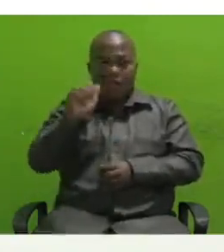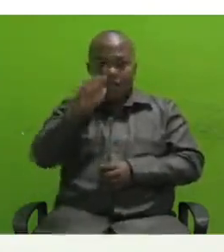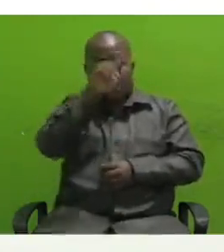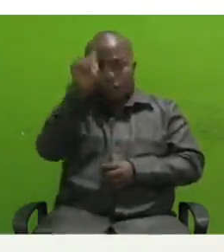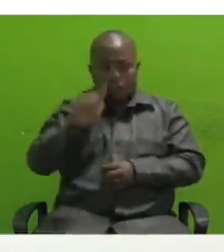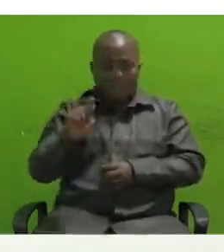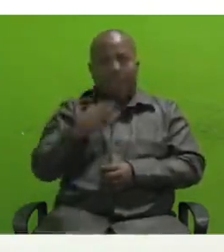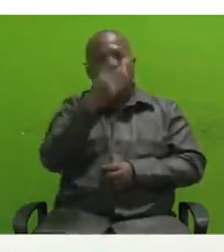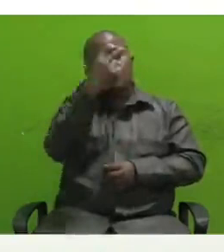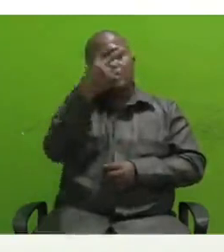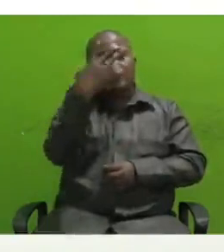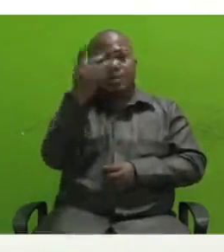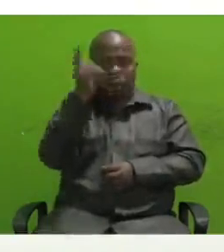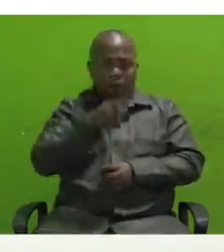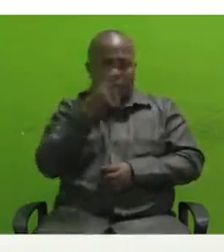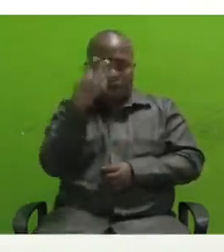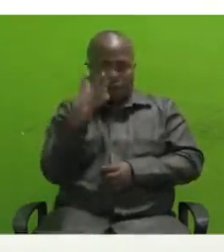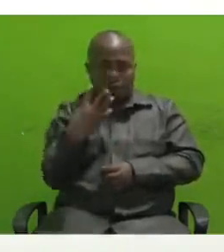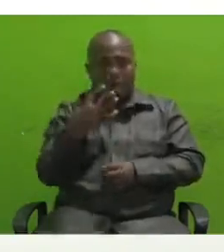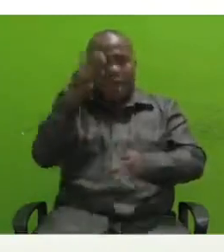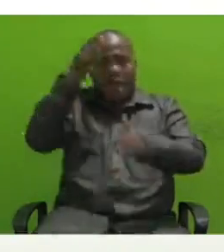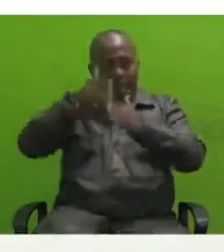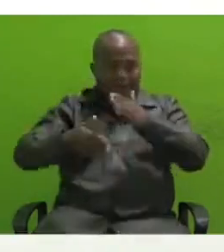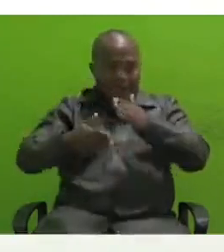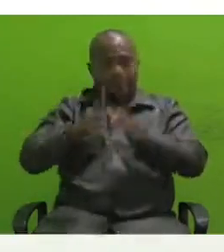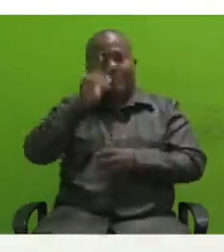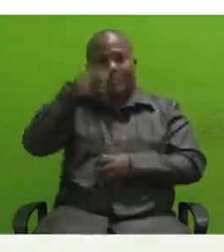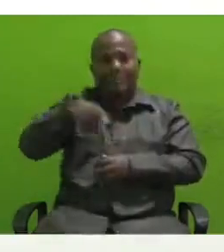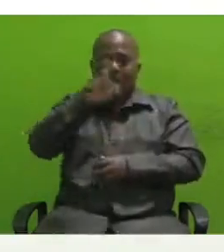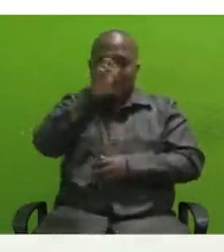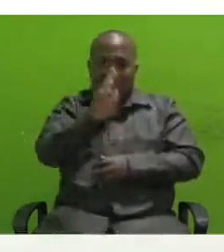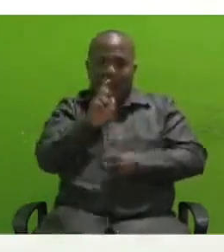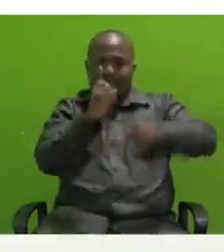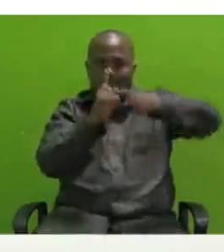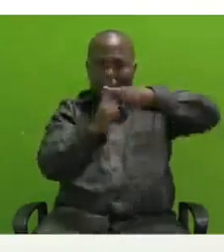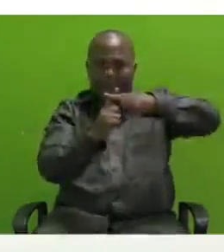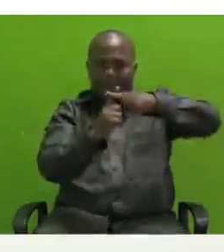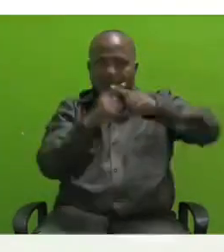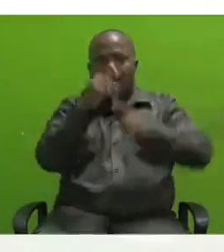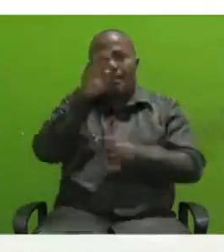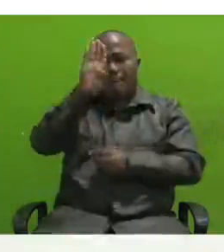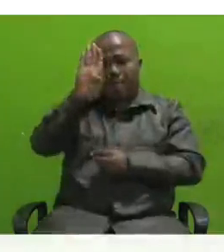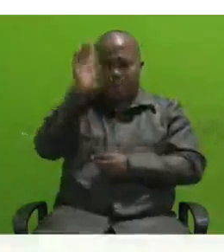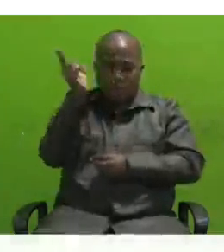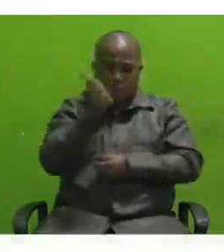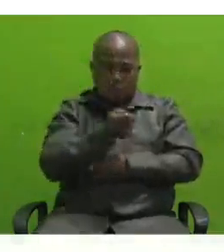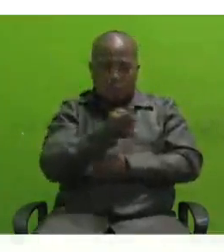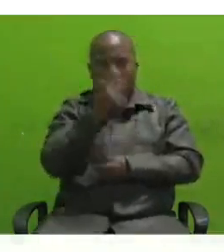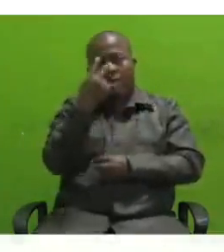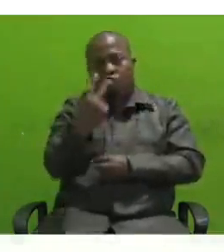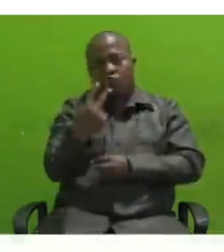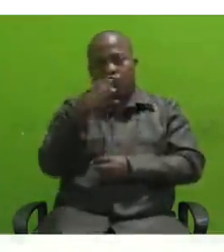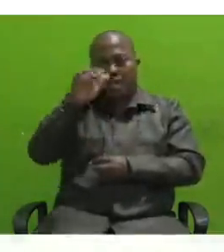this one here, which is 25 over 4, and the last expression is x plus b